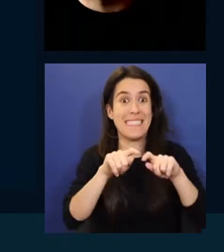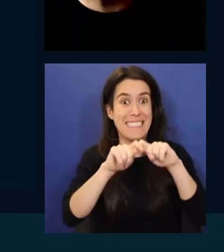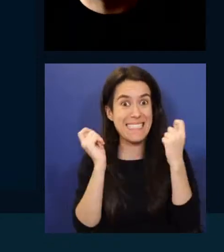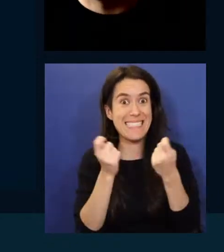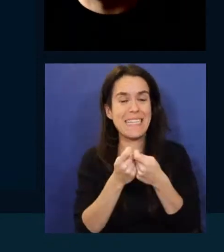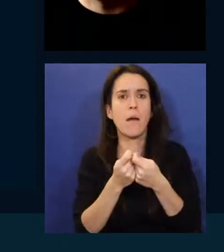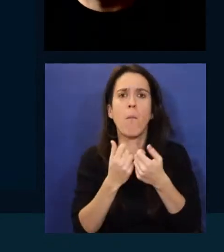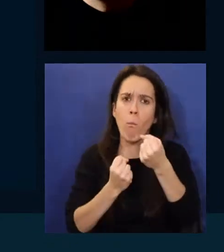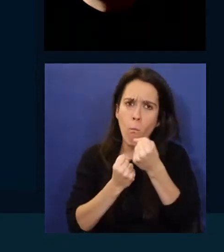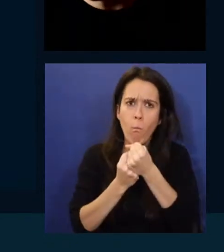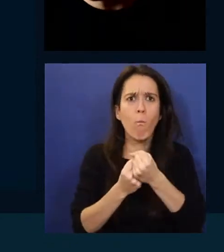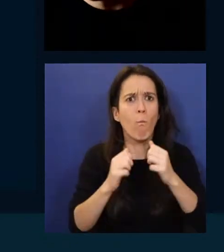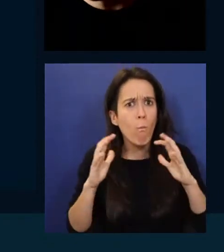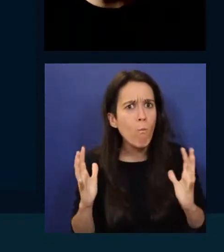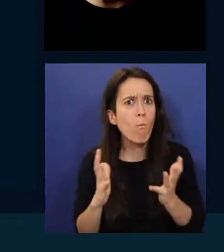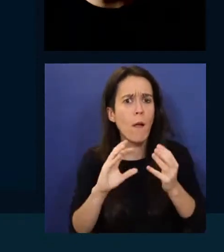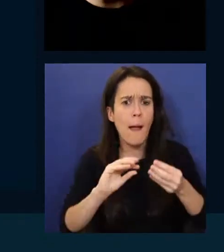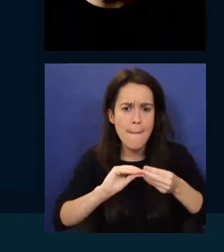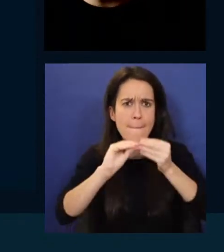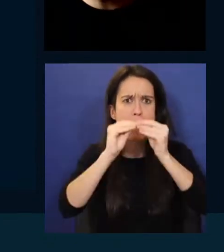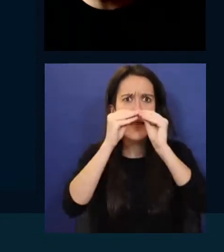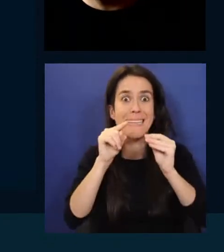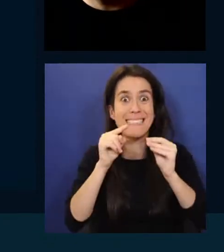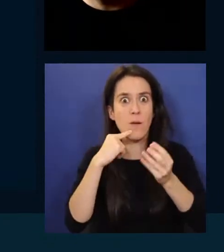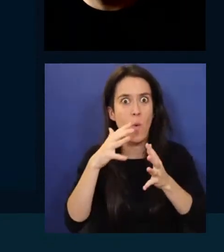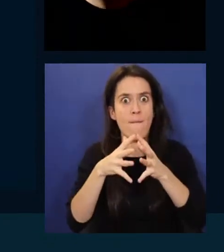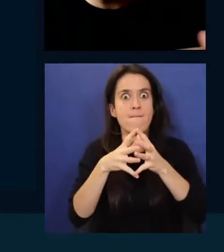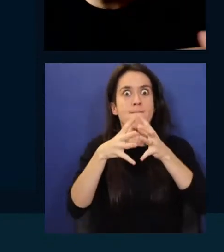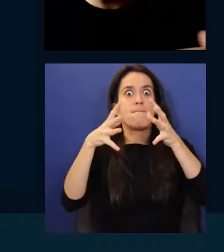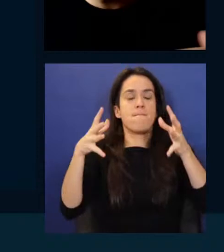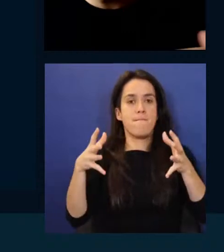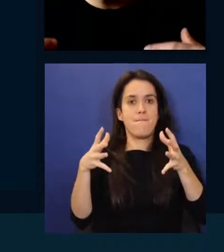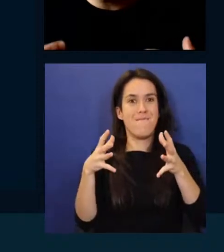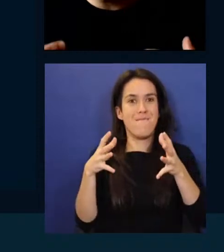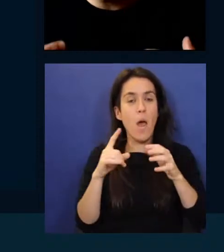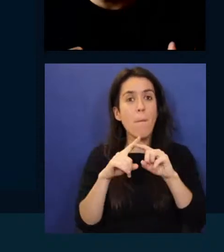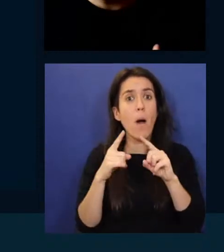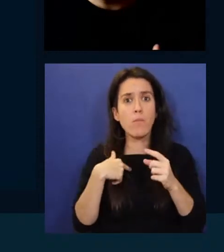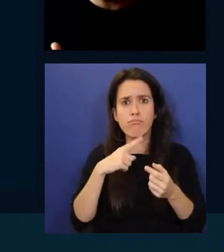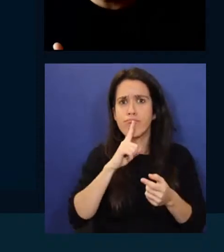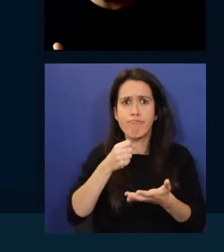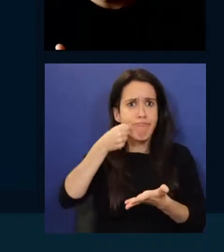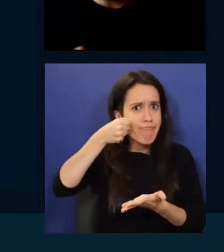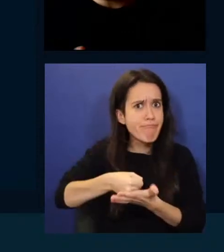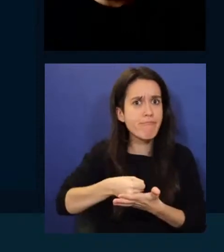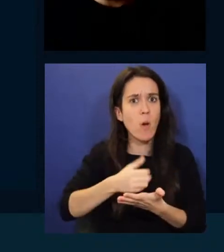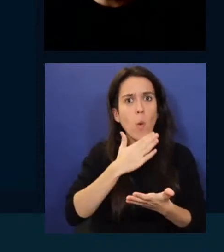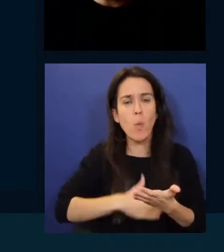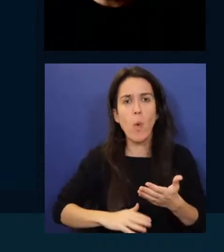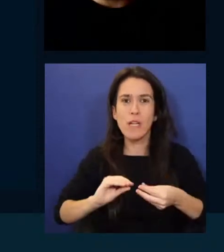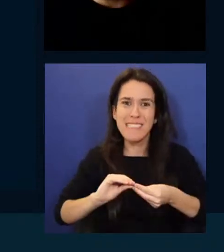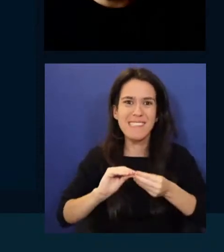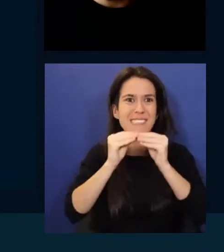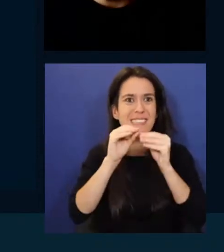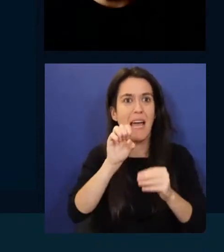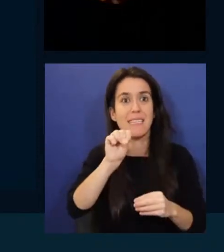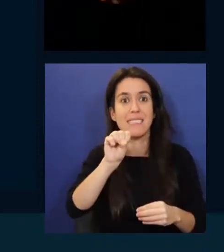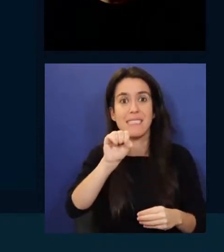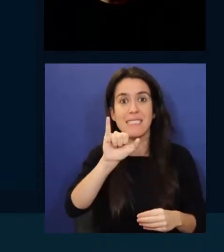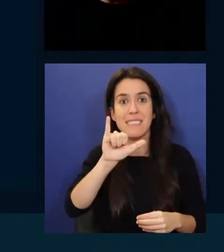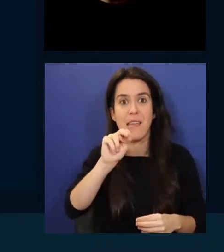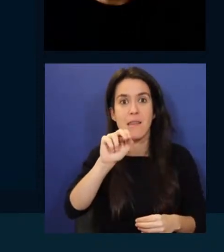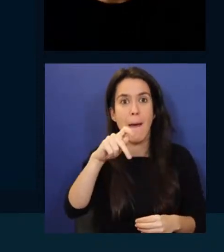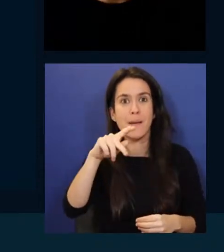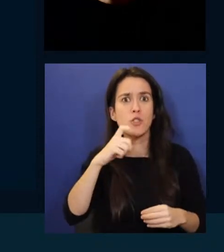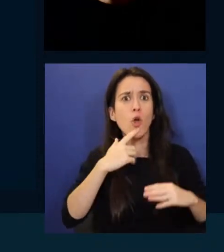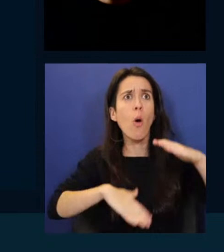it to enable that scale. But fundamentally, we basically wanted to design Synapse to essentially have limitless scale.